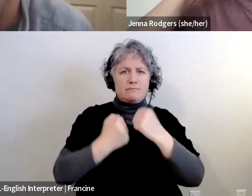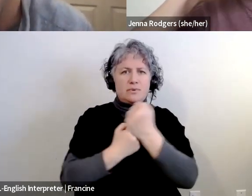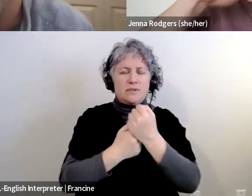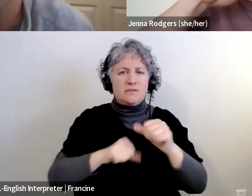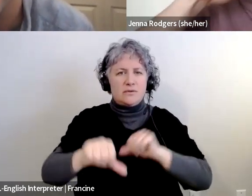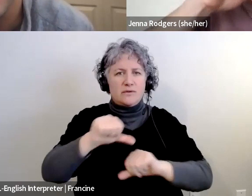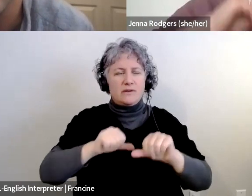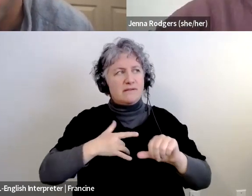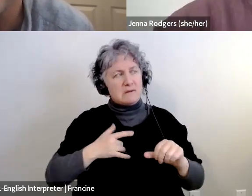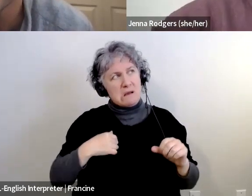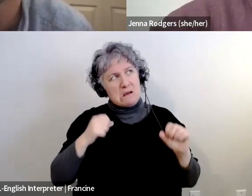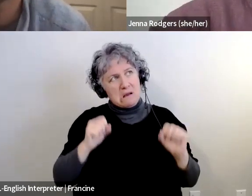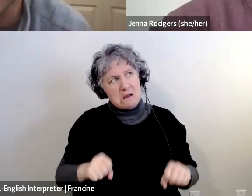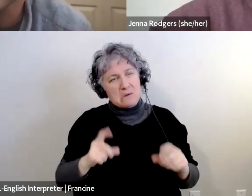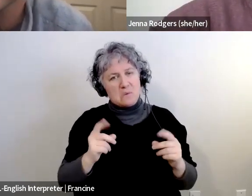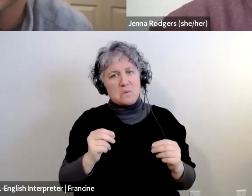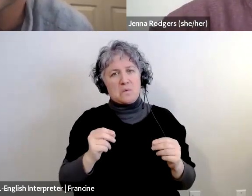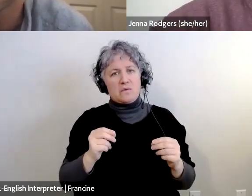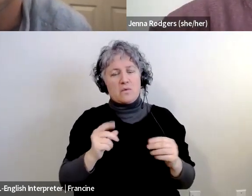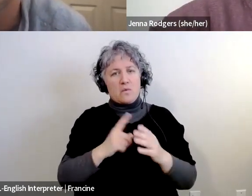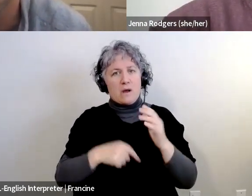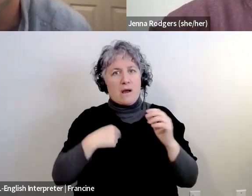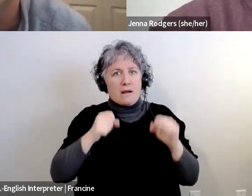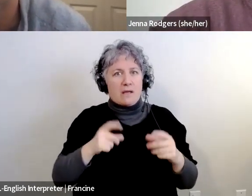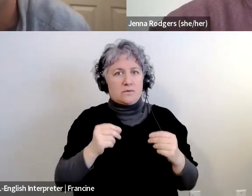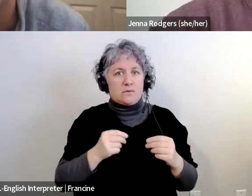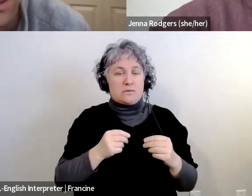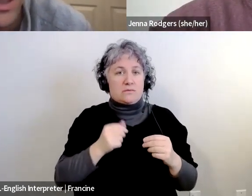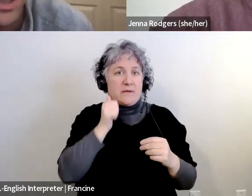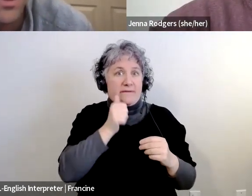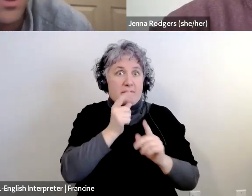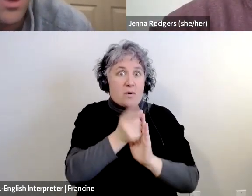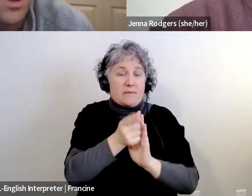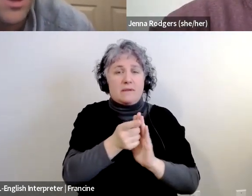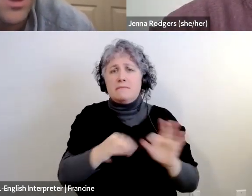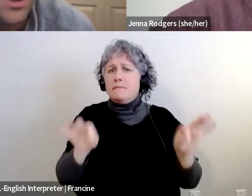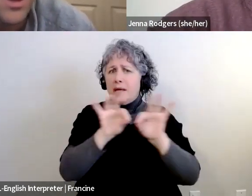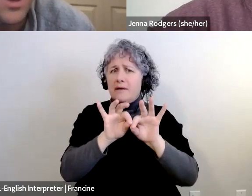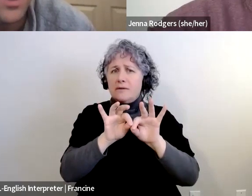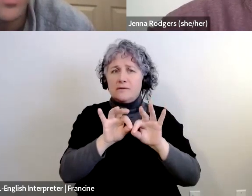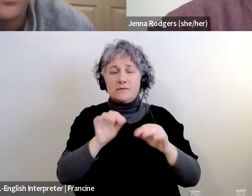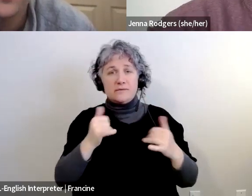feel capable of in each moment matters. So thank you for that, Jane.